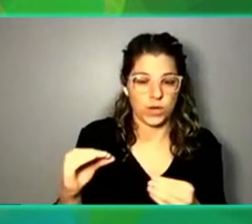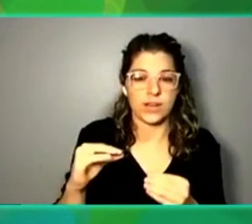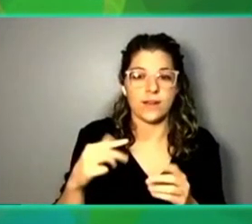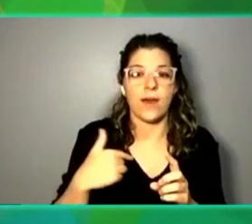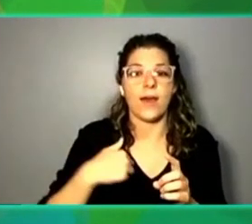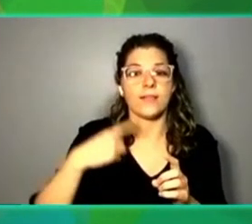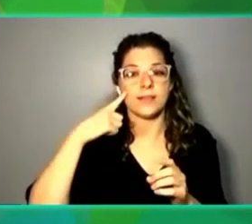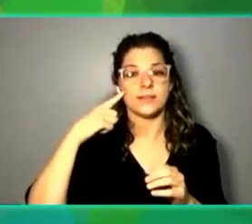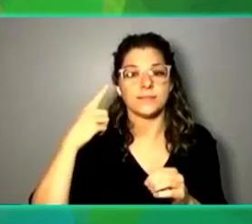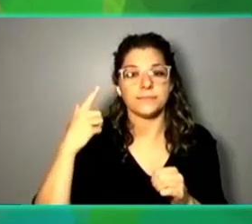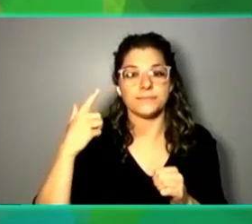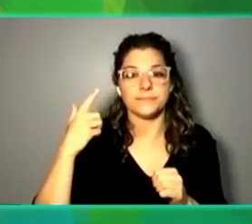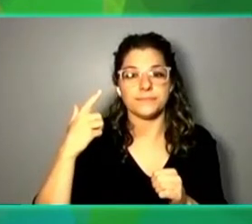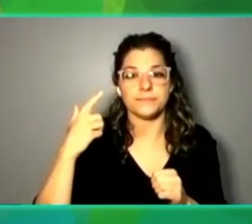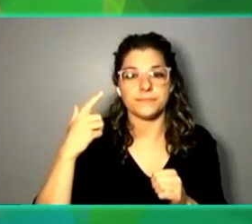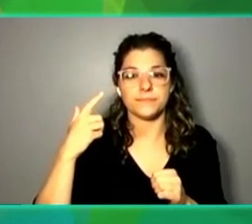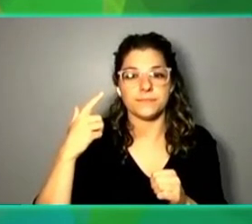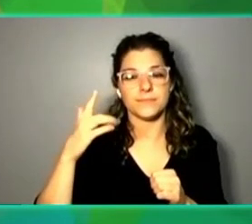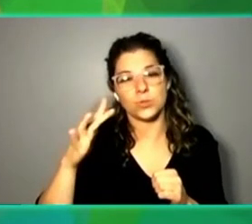think